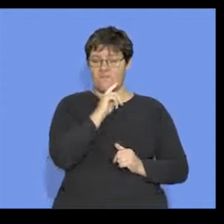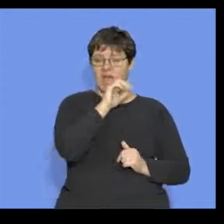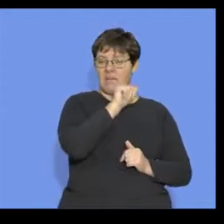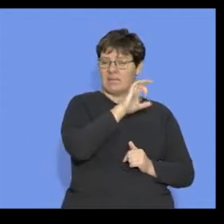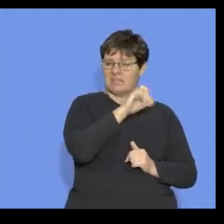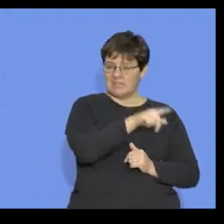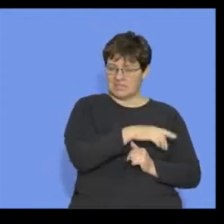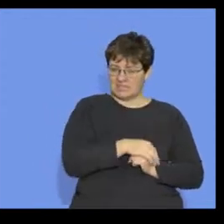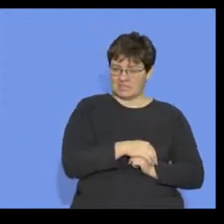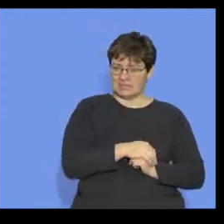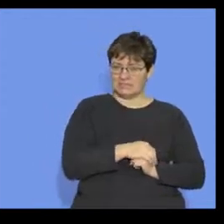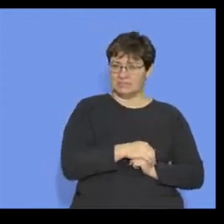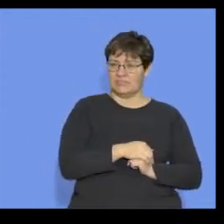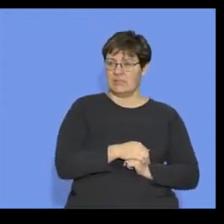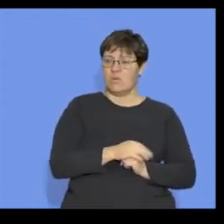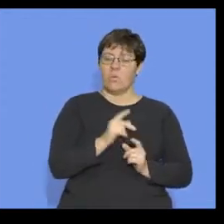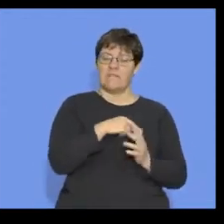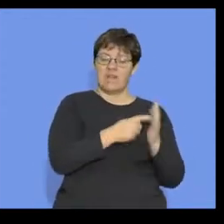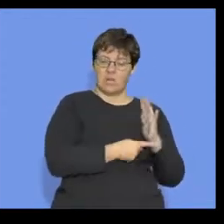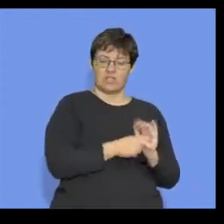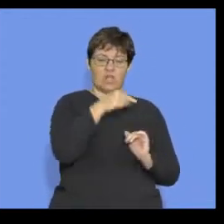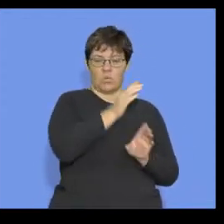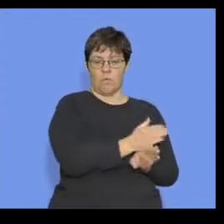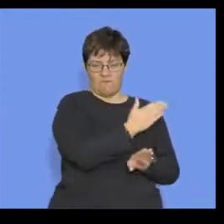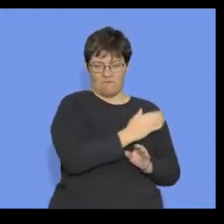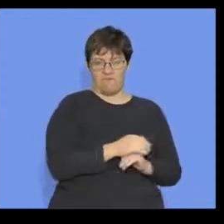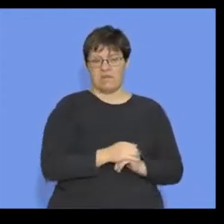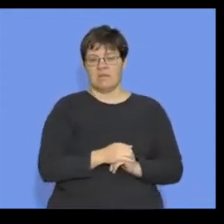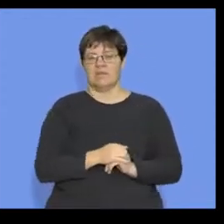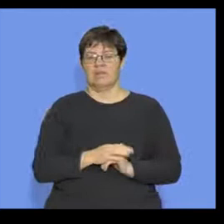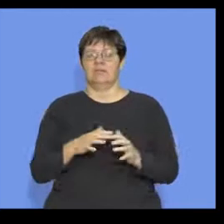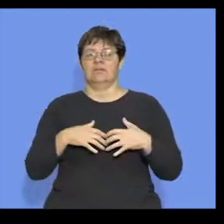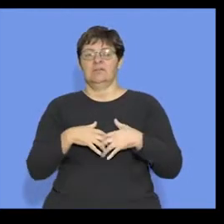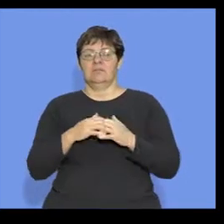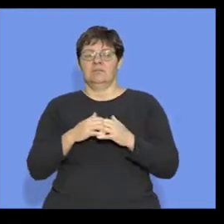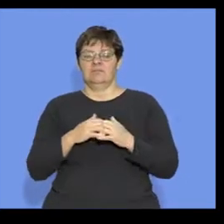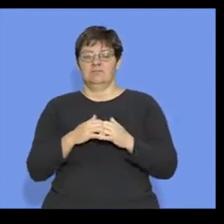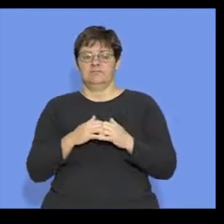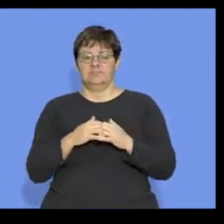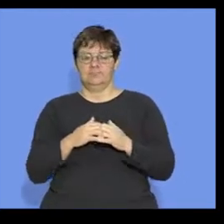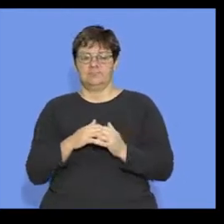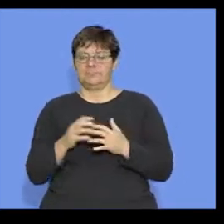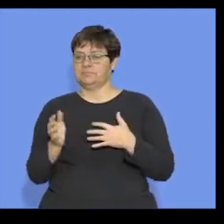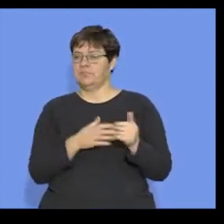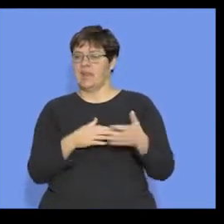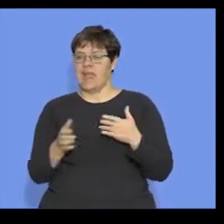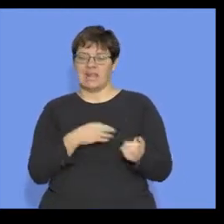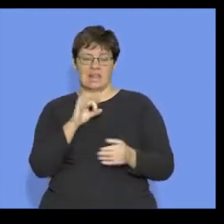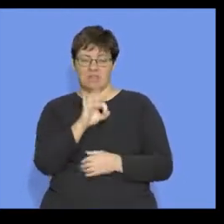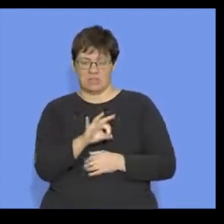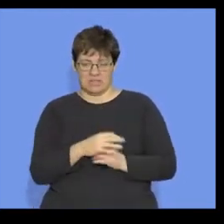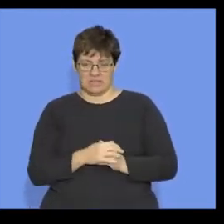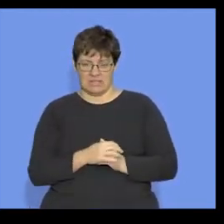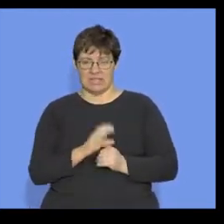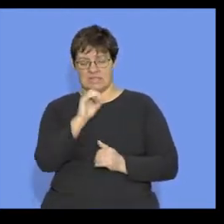of the alphabet. Remember, excluding the vowels and Q are formed by what? Any